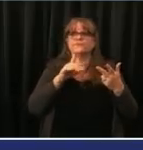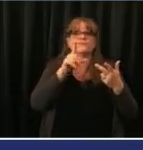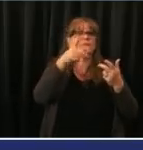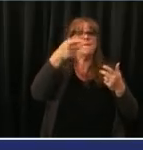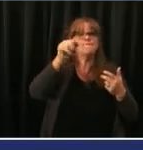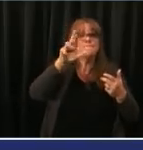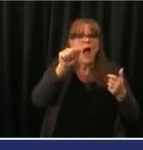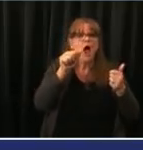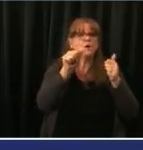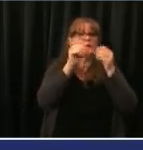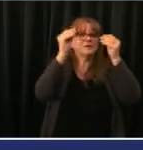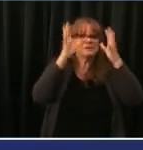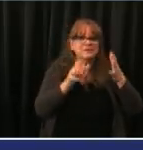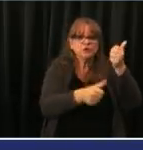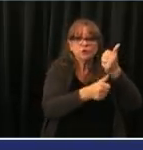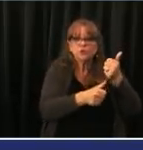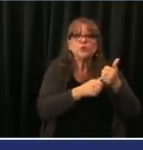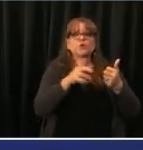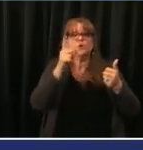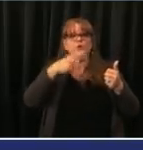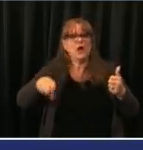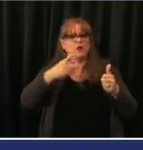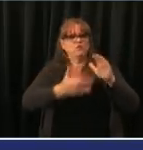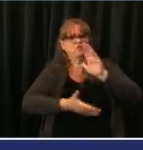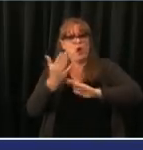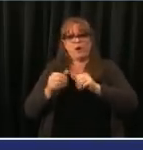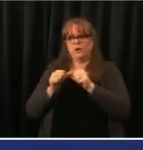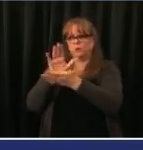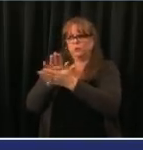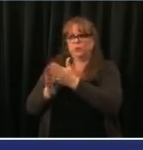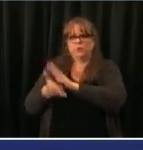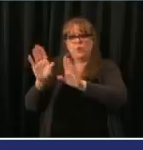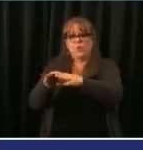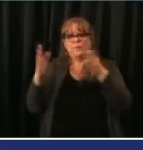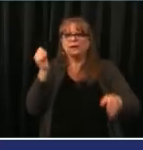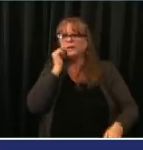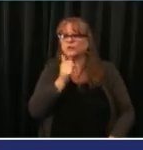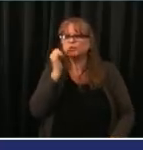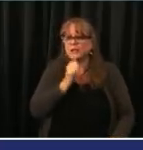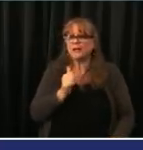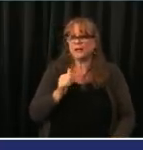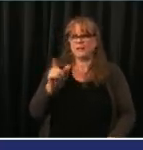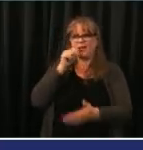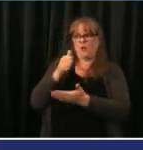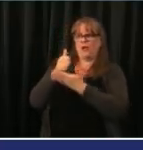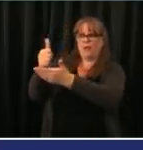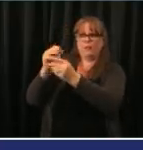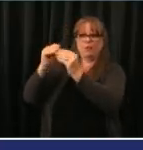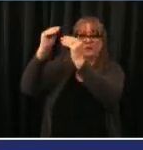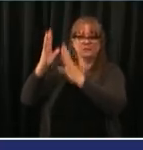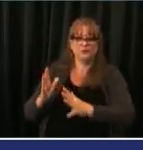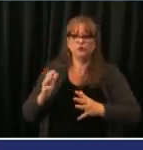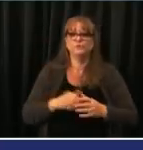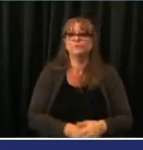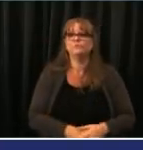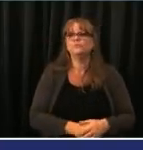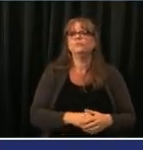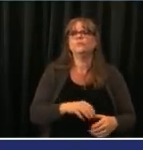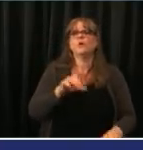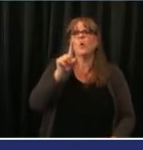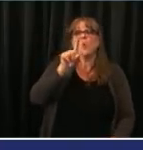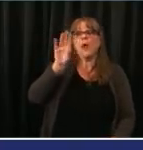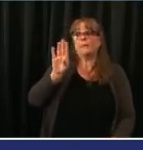functioning of our schools each and every day. Next slide, please. So, In phase 1B2, we estimate that there are